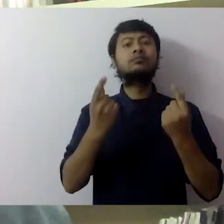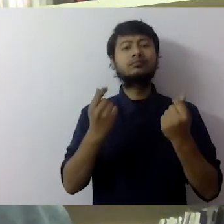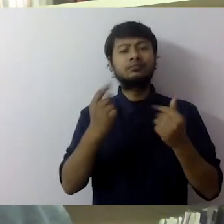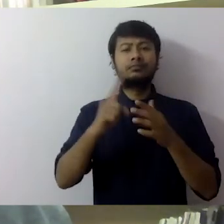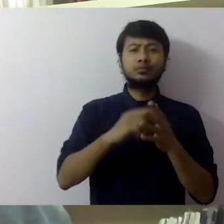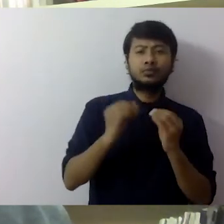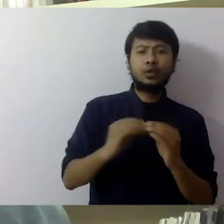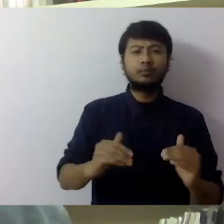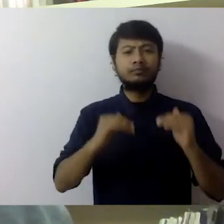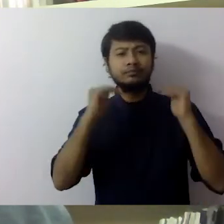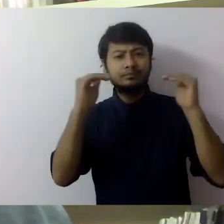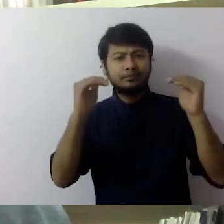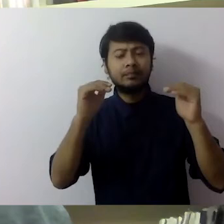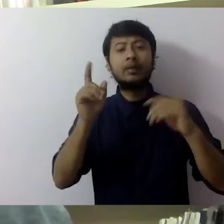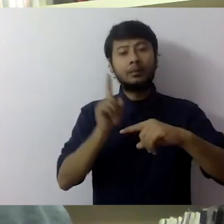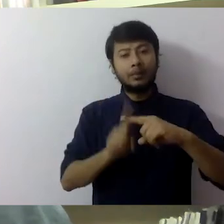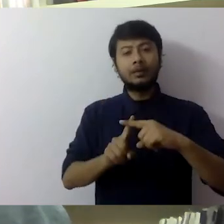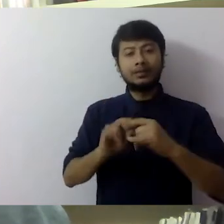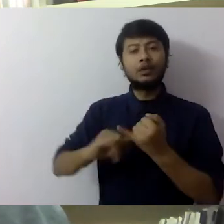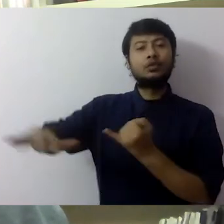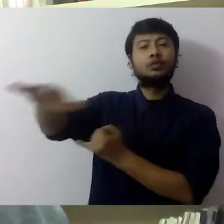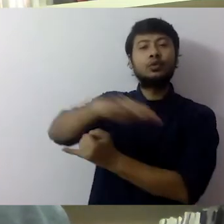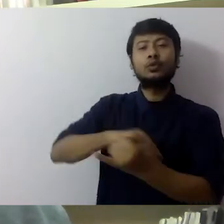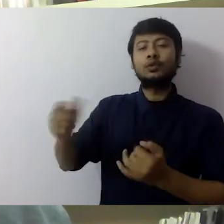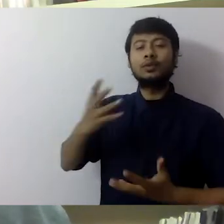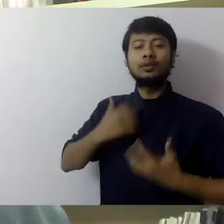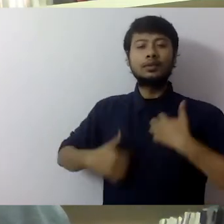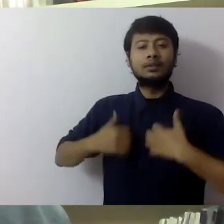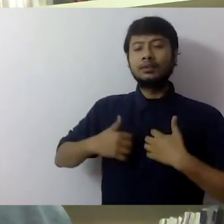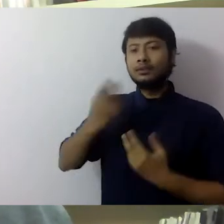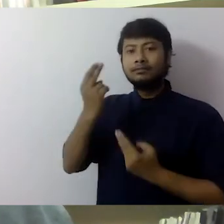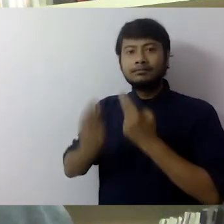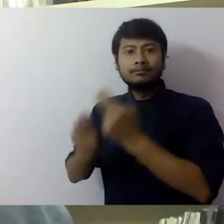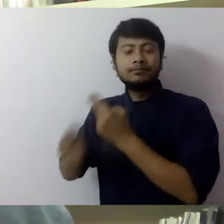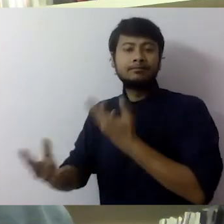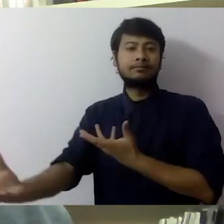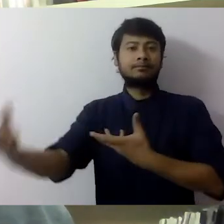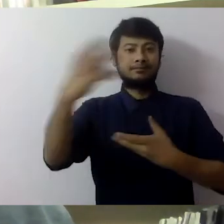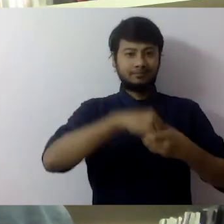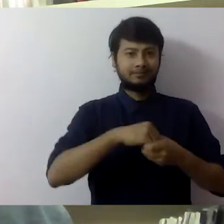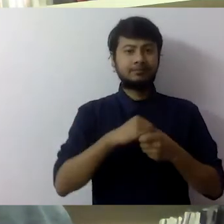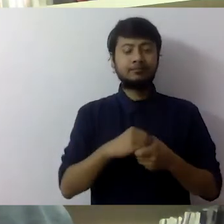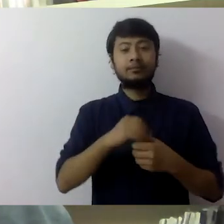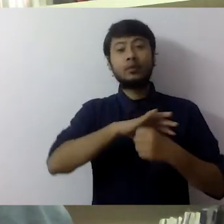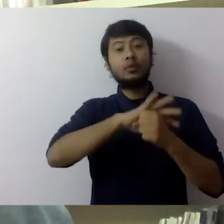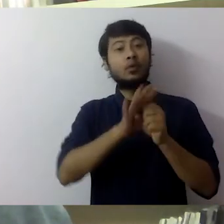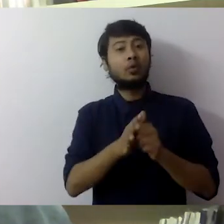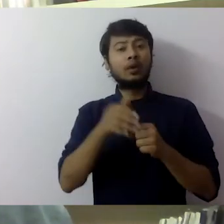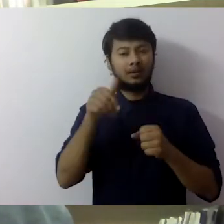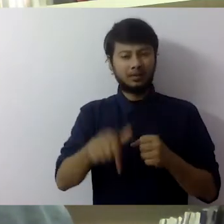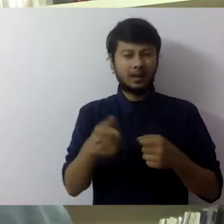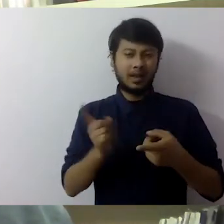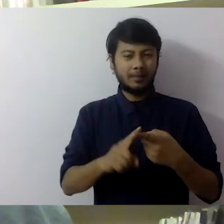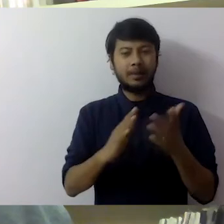economically vibrant but ecologically sensitive and socially inclusive. I'm aware that COVID has come in the way of the